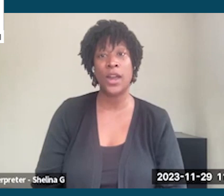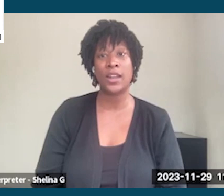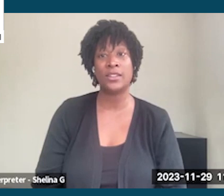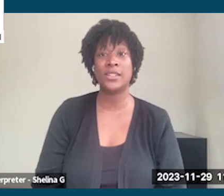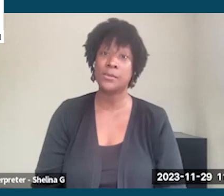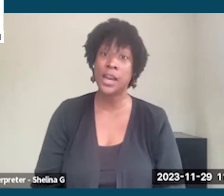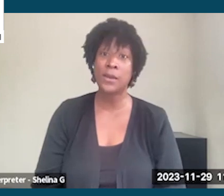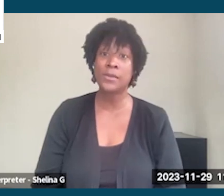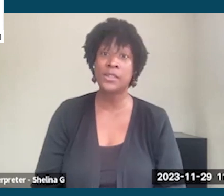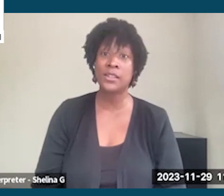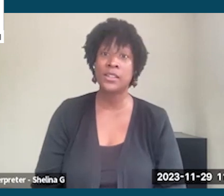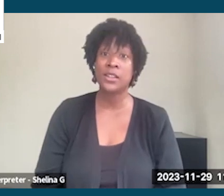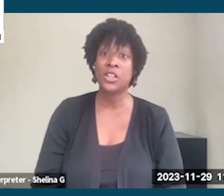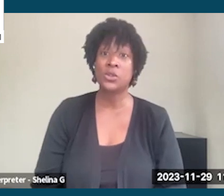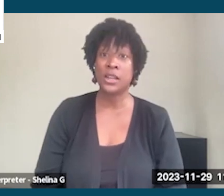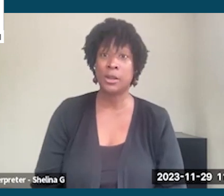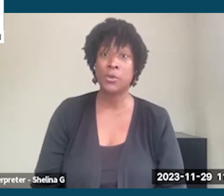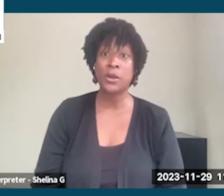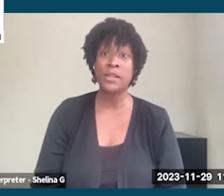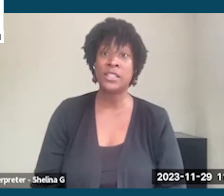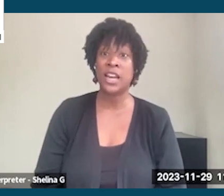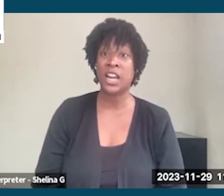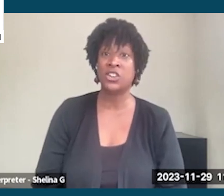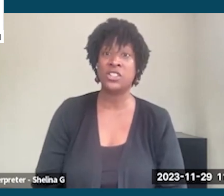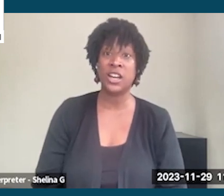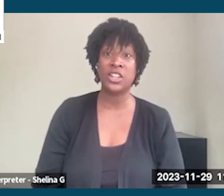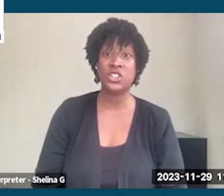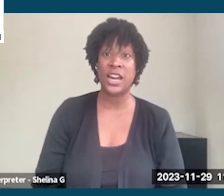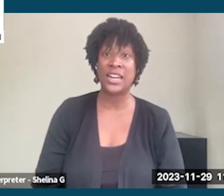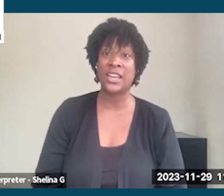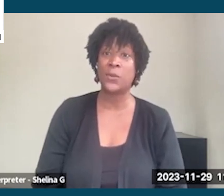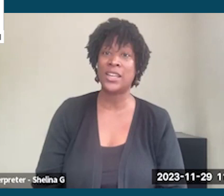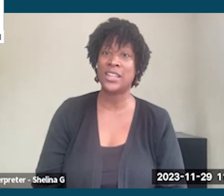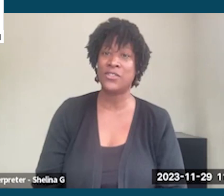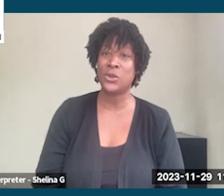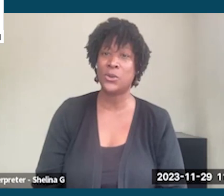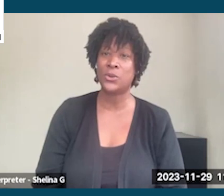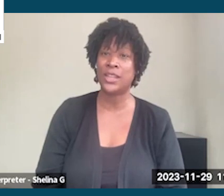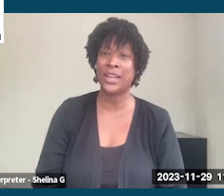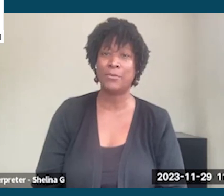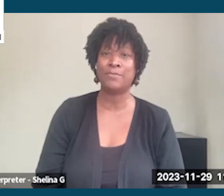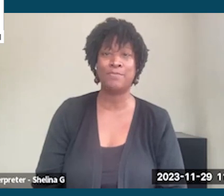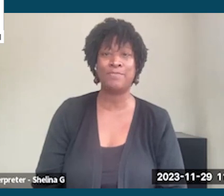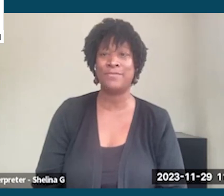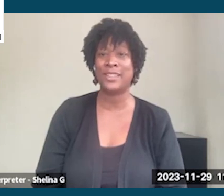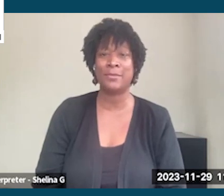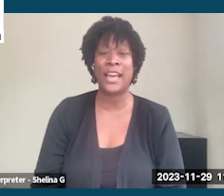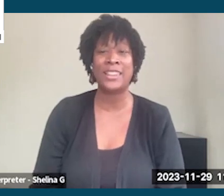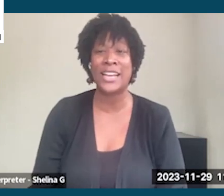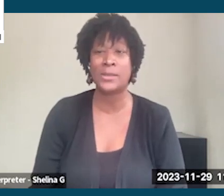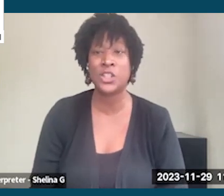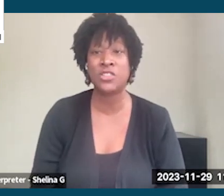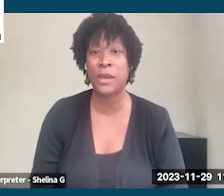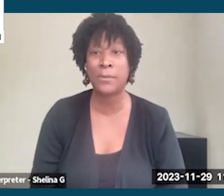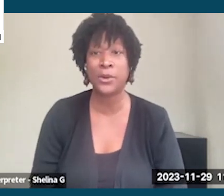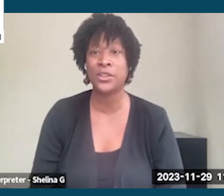is when sometimes you set up an appointment and you're done, you're chatting, they want to give you like